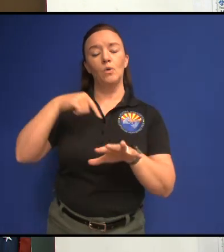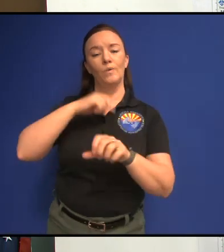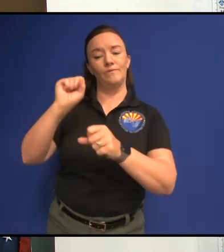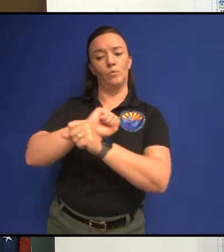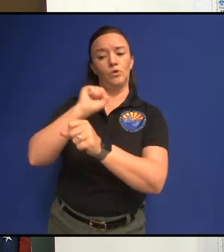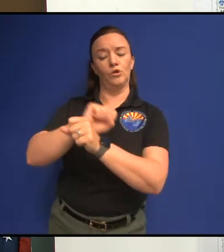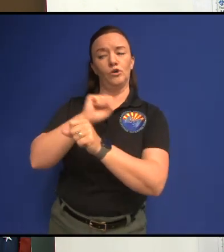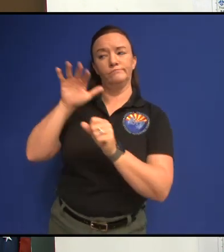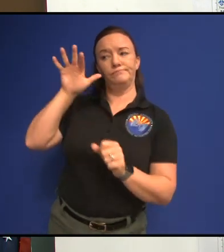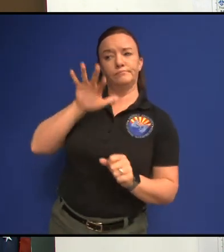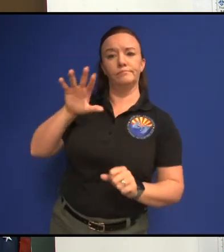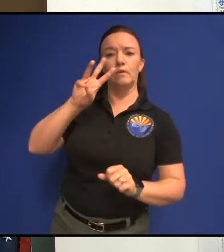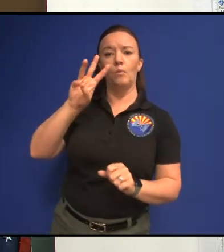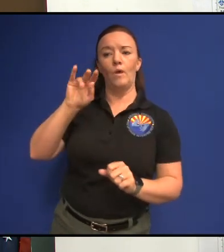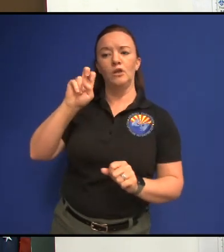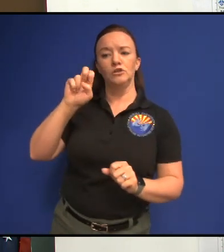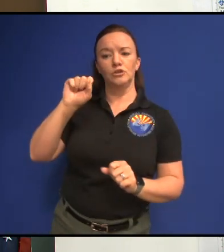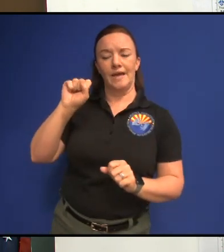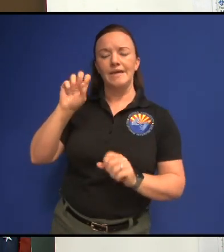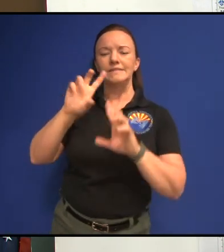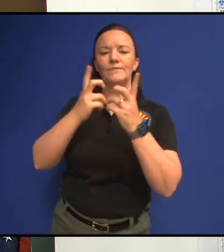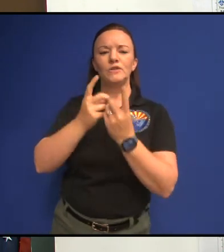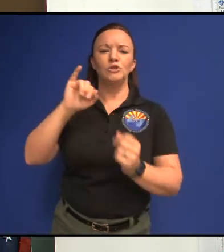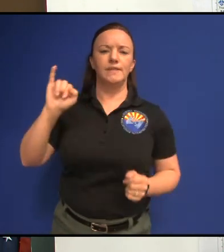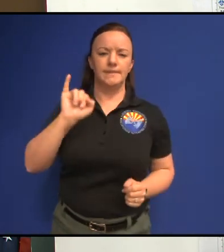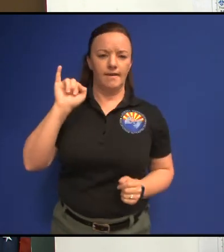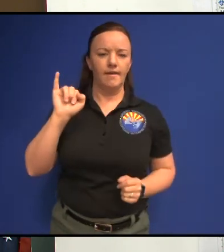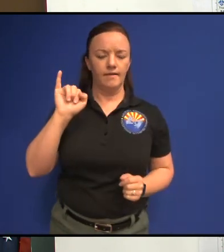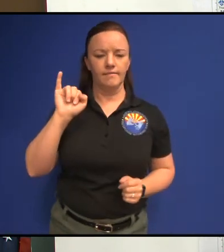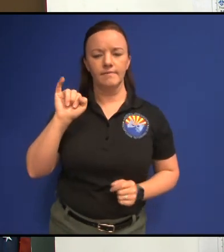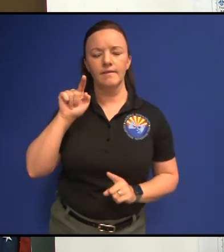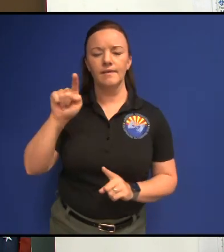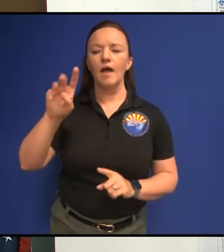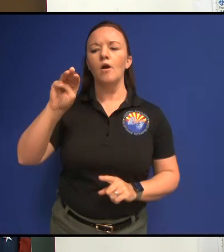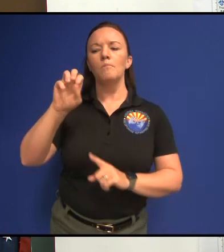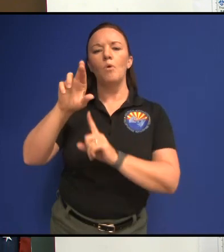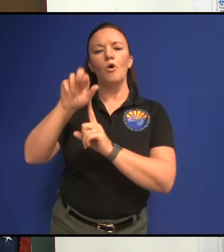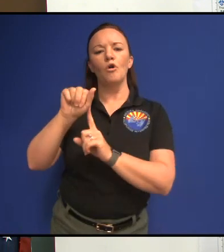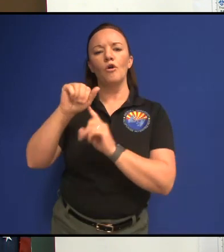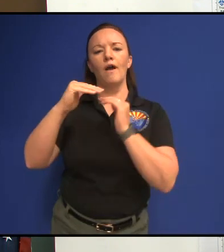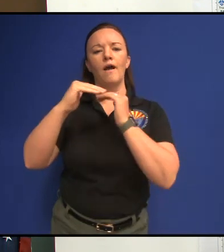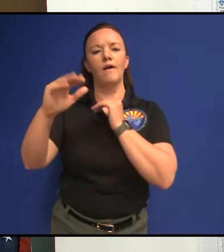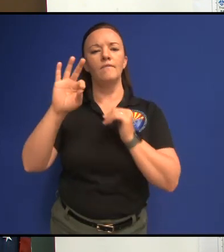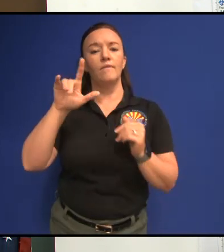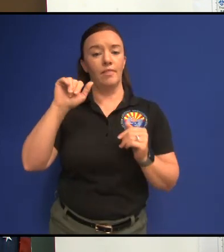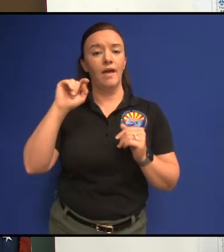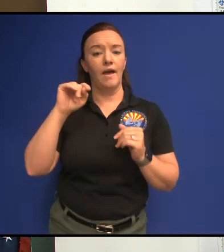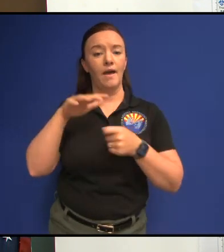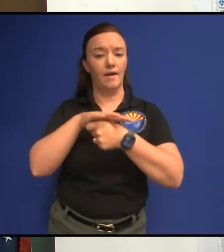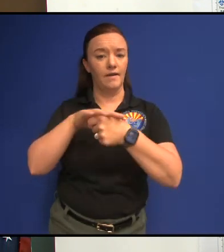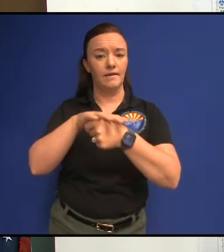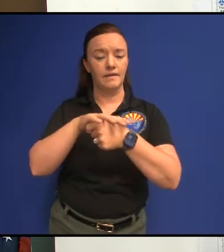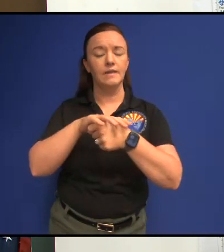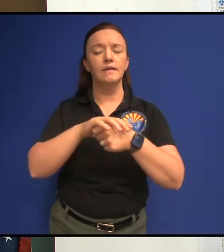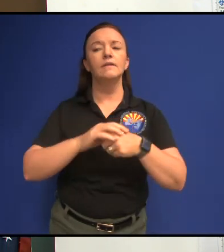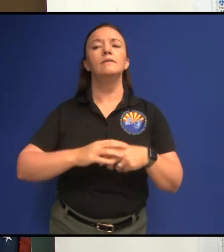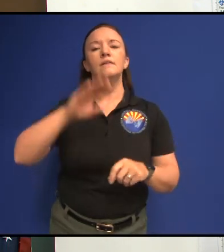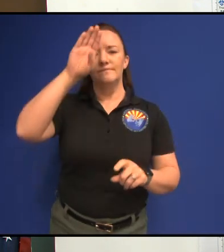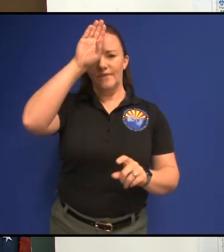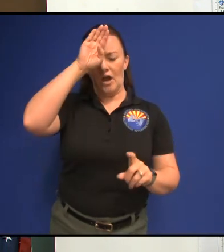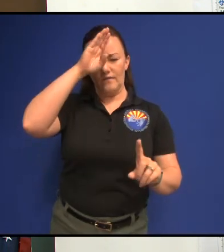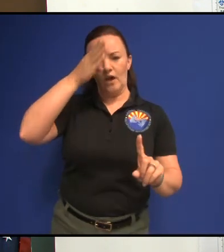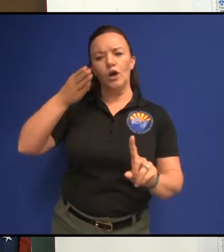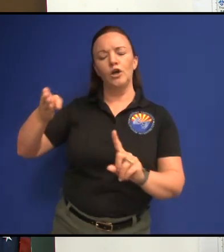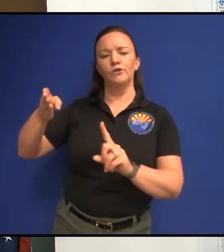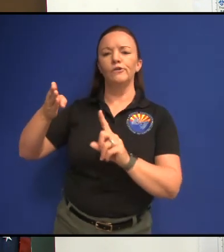in the wilderness in what we call Division India, in that Mora flat area, we kept crews spiked out.